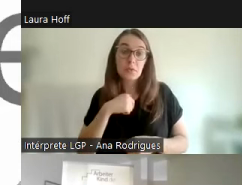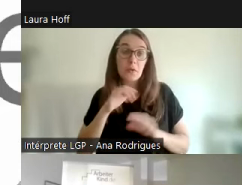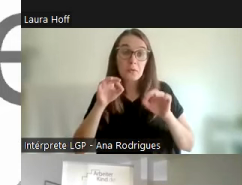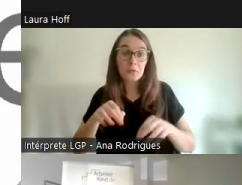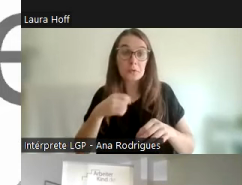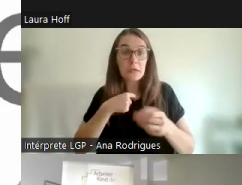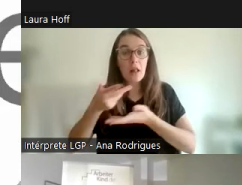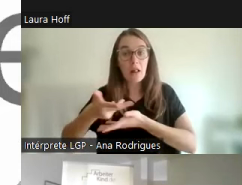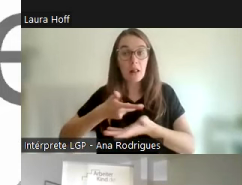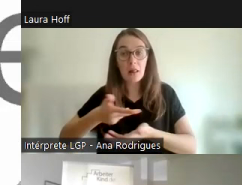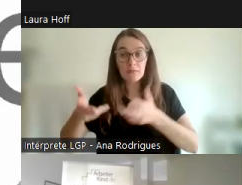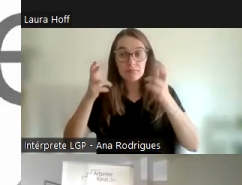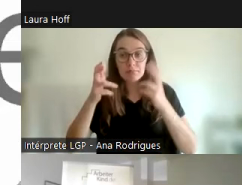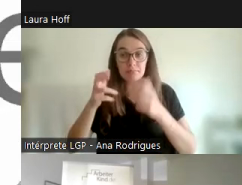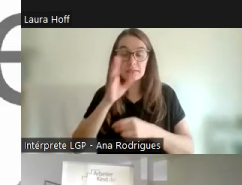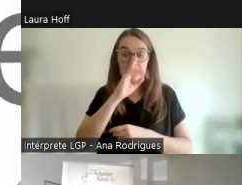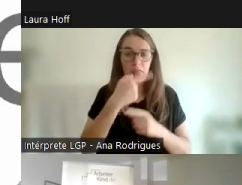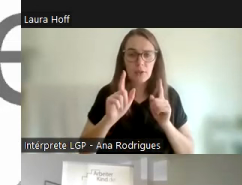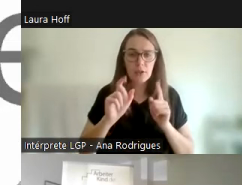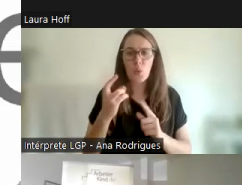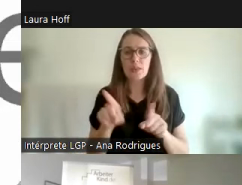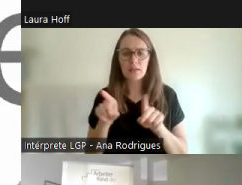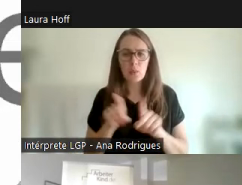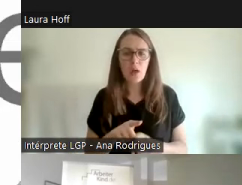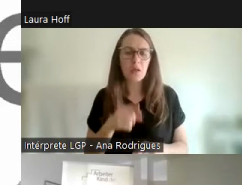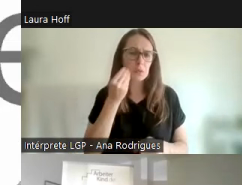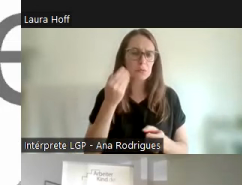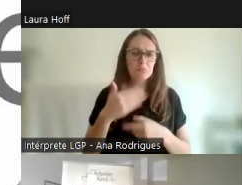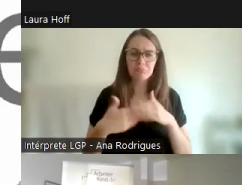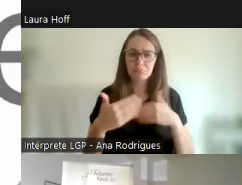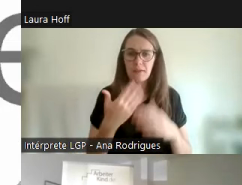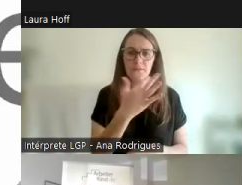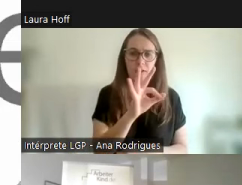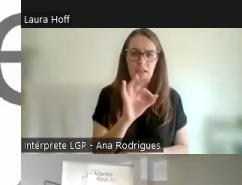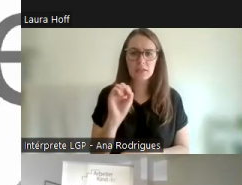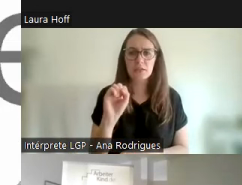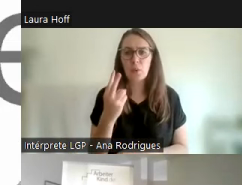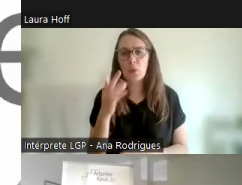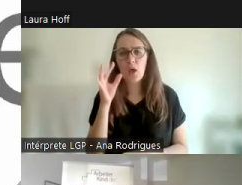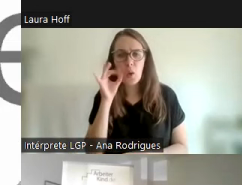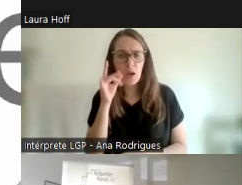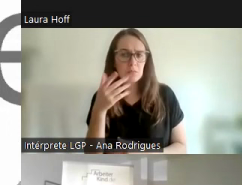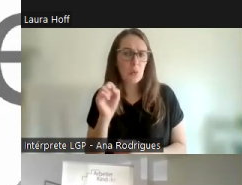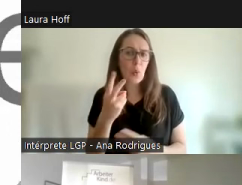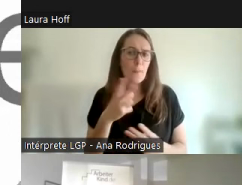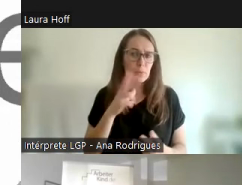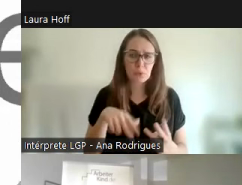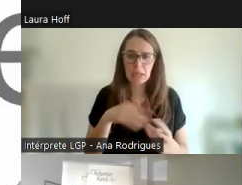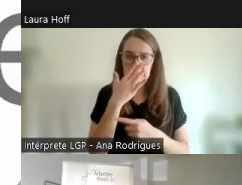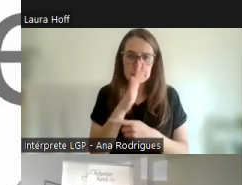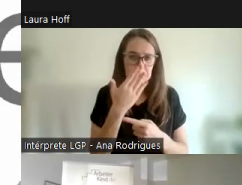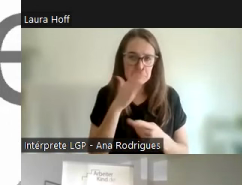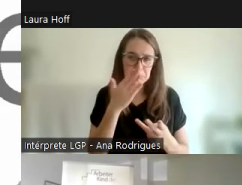end if there are any differences or similarities to how things are going in France or in Hungary or in Portugal, for example.